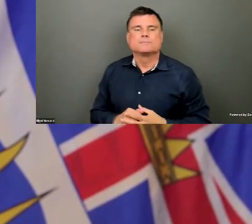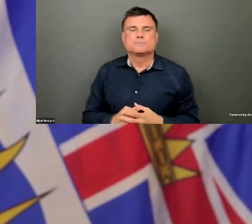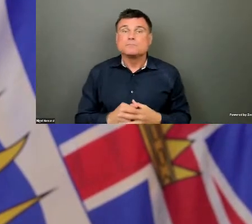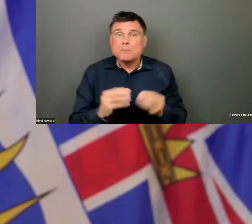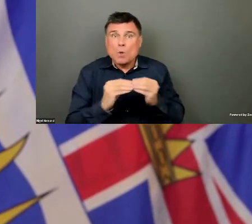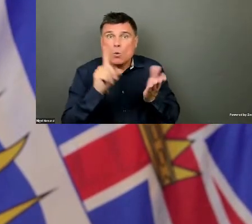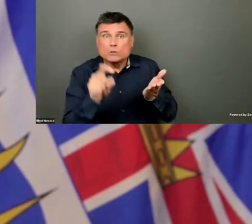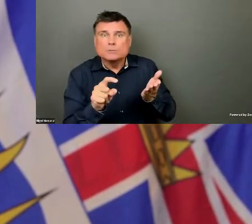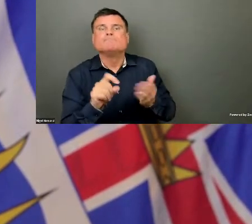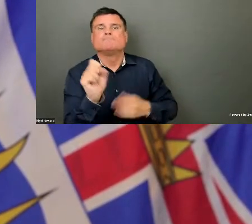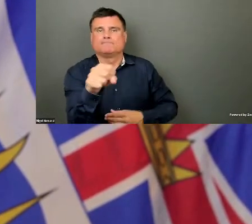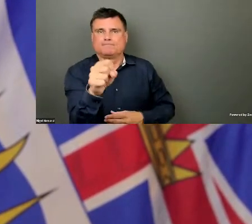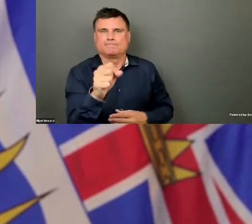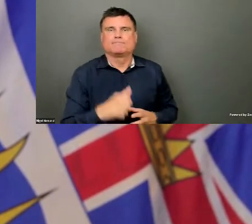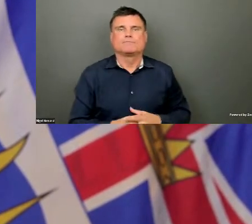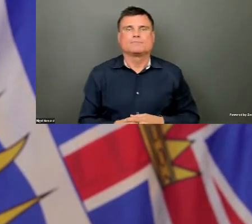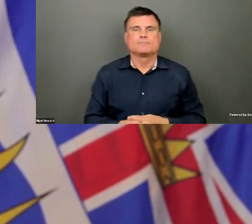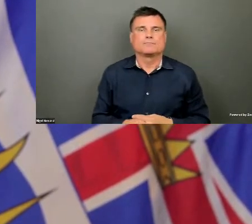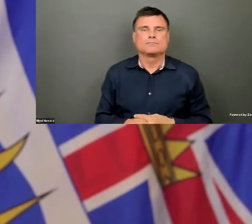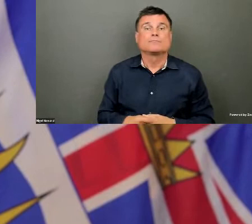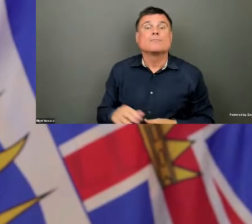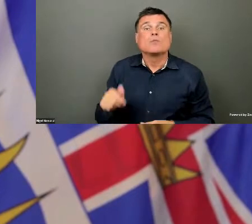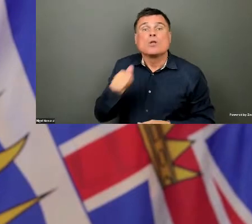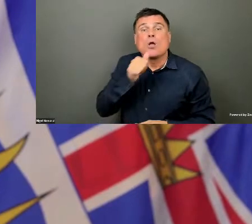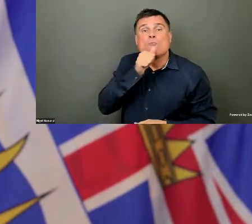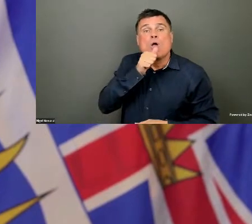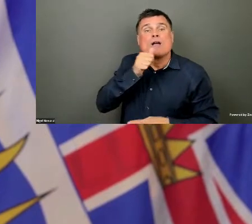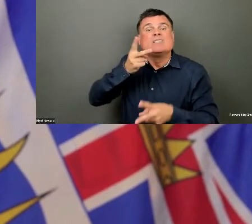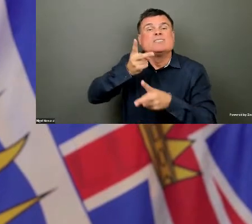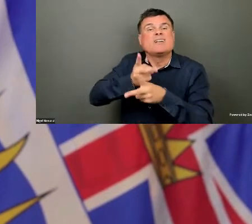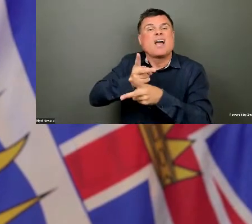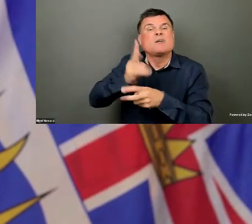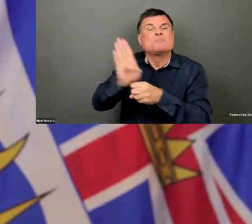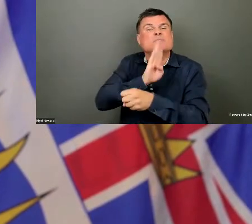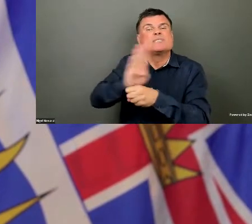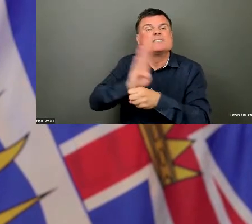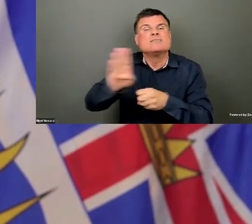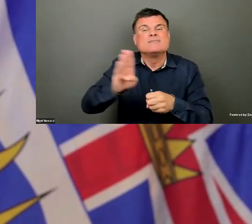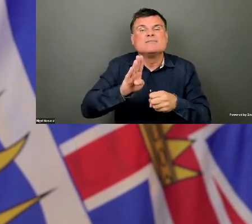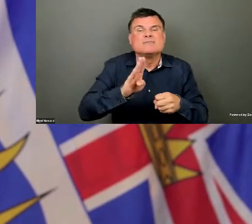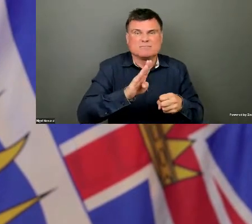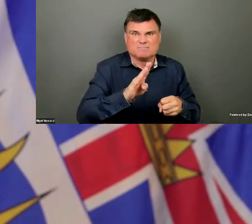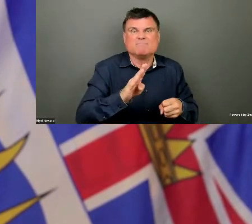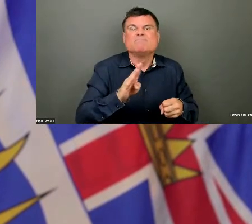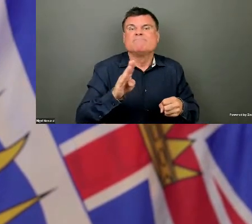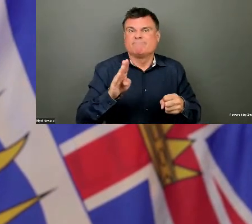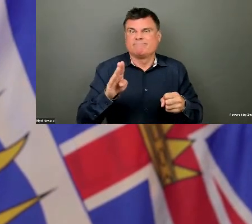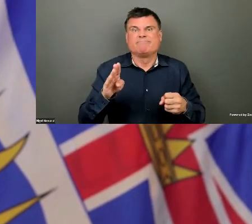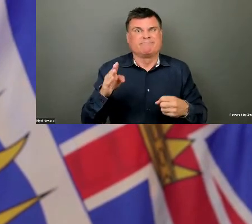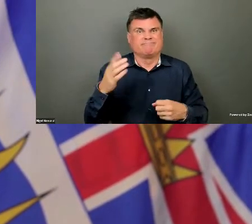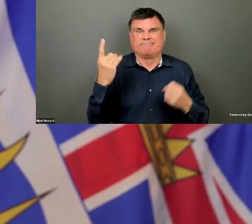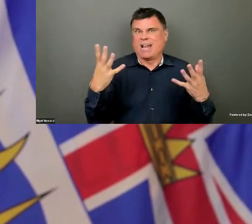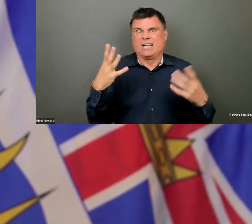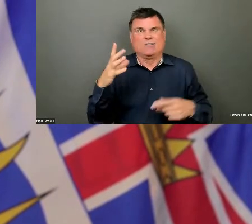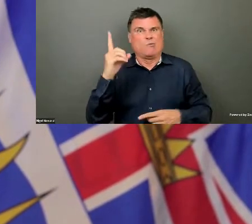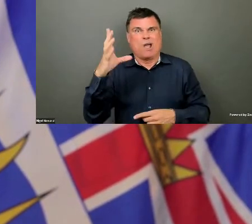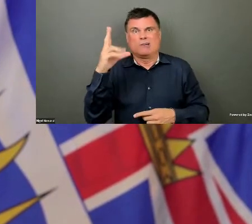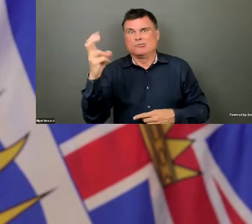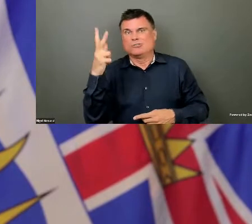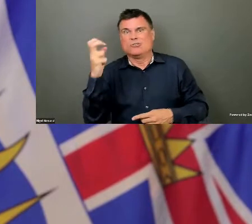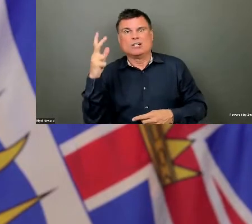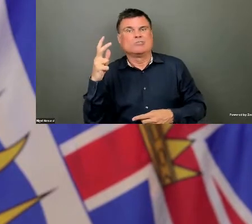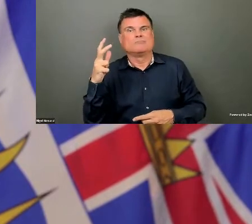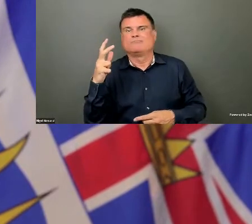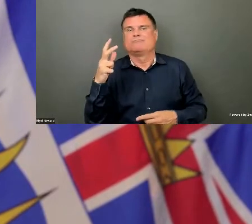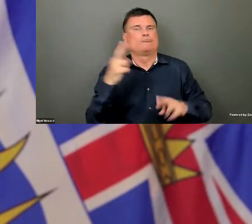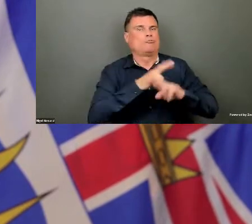and move to acute and community healthcare settings where vaccines are not currently mandatory. So we're wondering if you